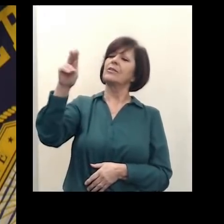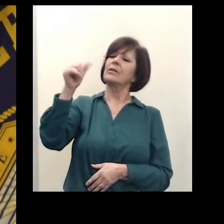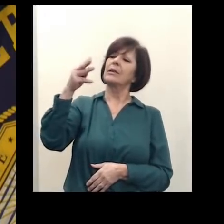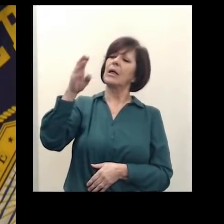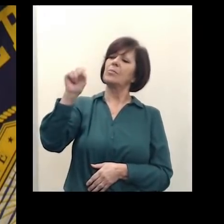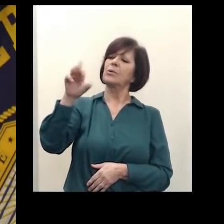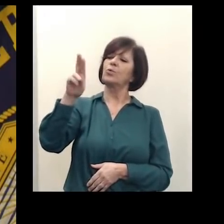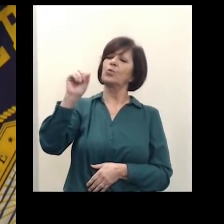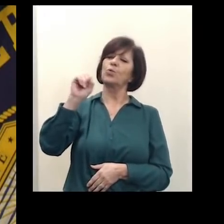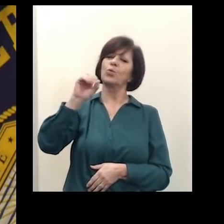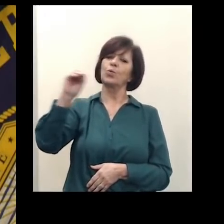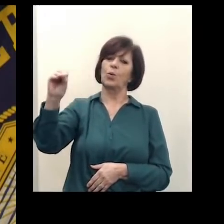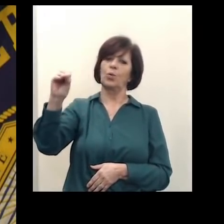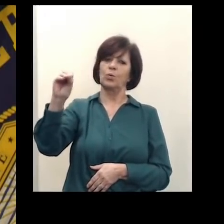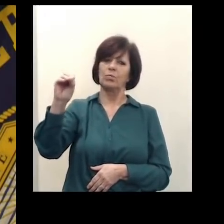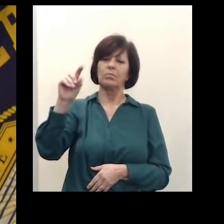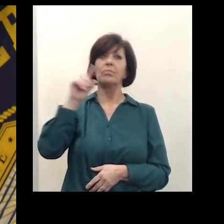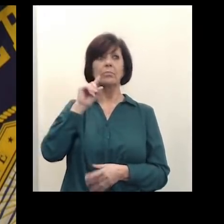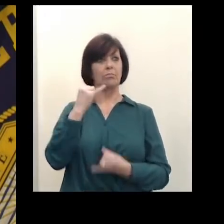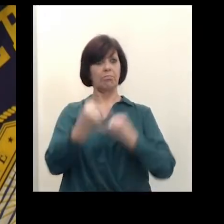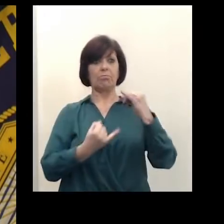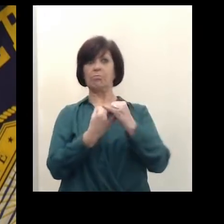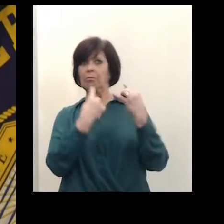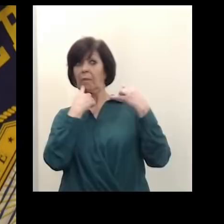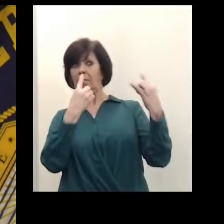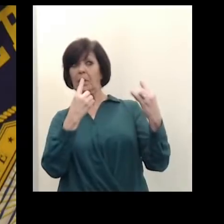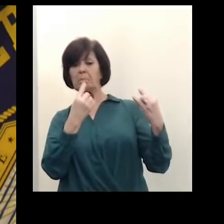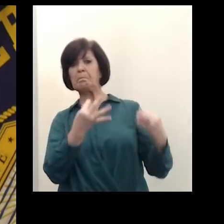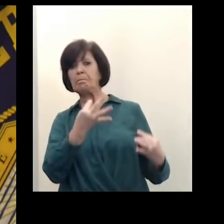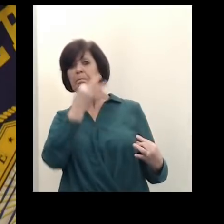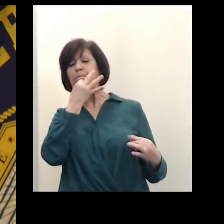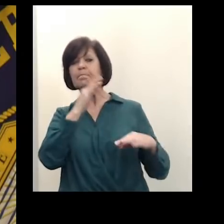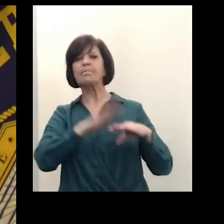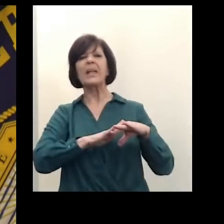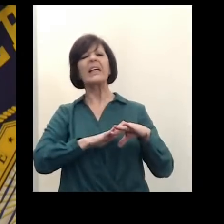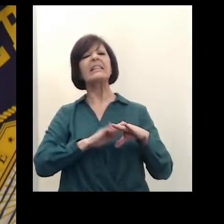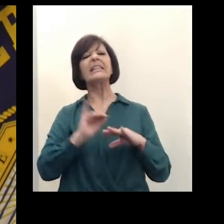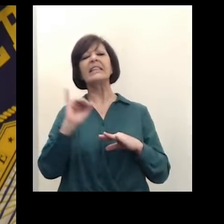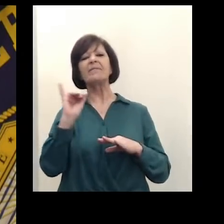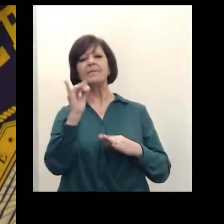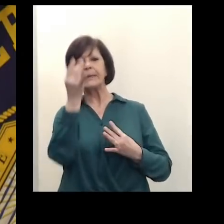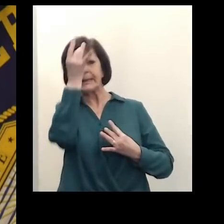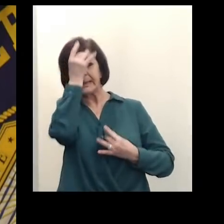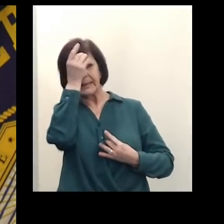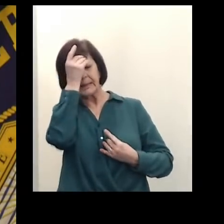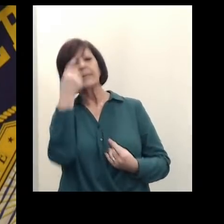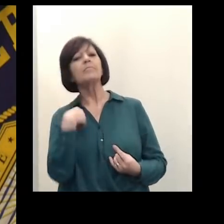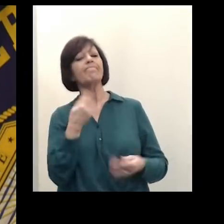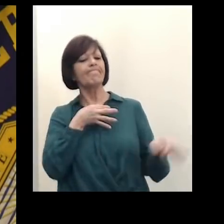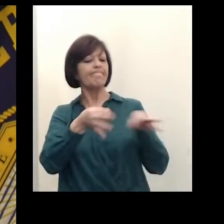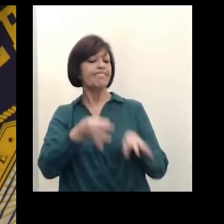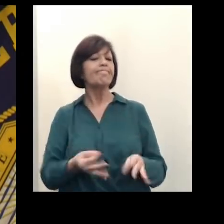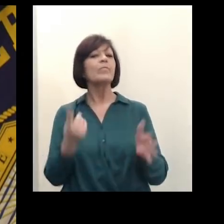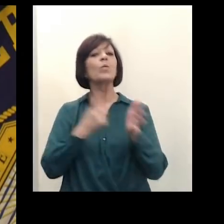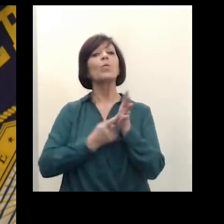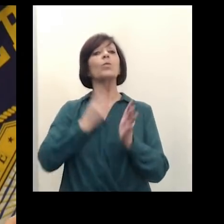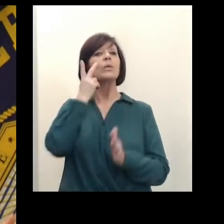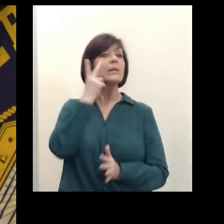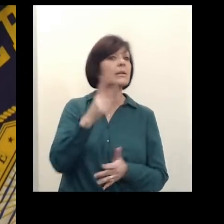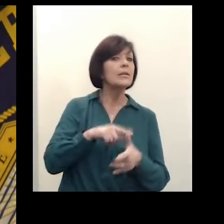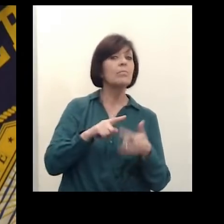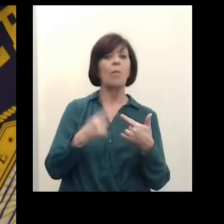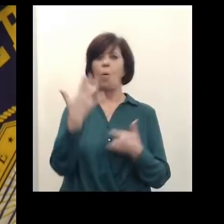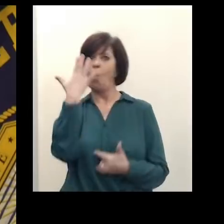a internationally known expert on infectious diseases, to talk about what we're seeing and why we're seeing it.